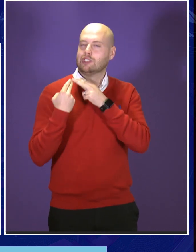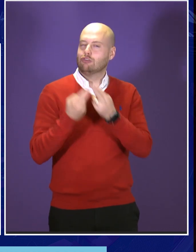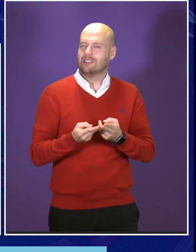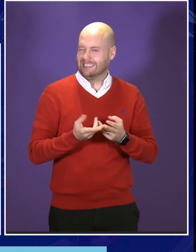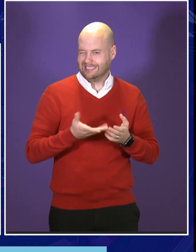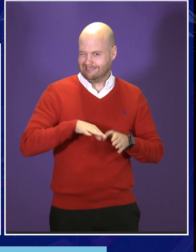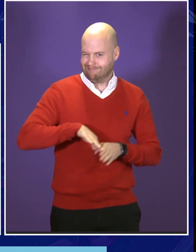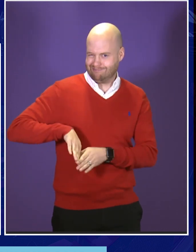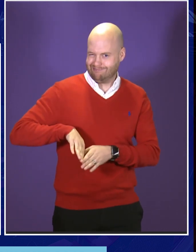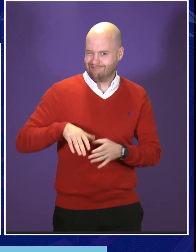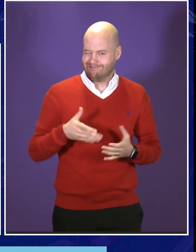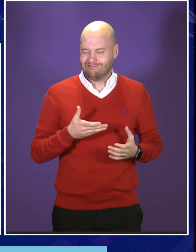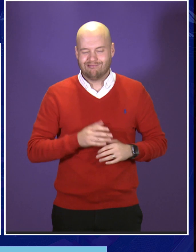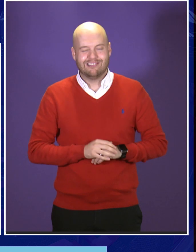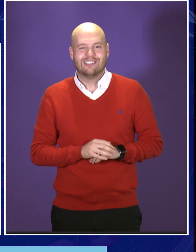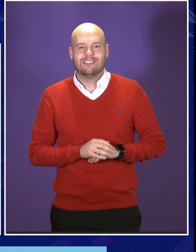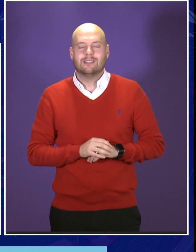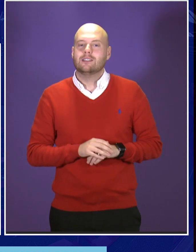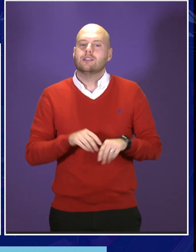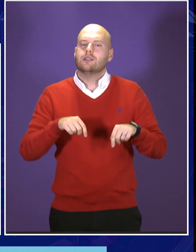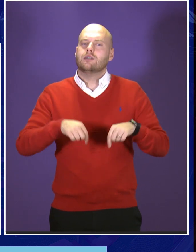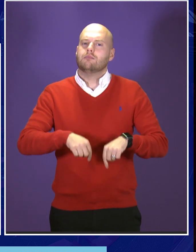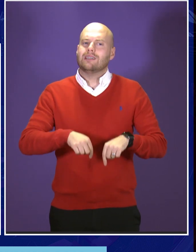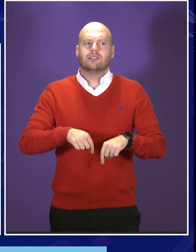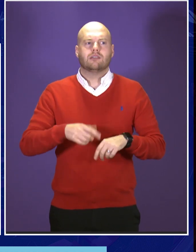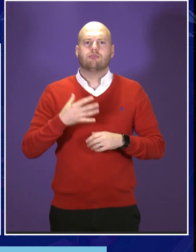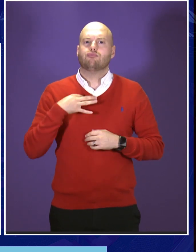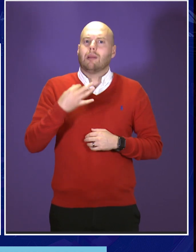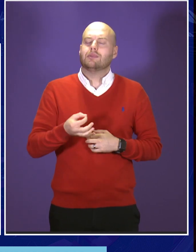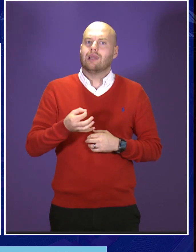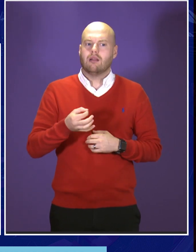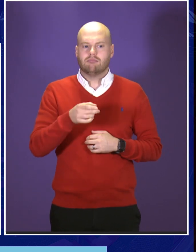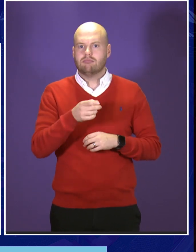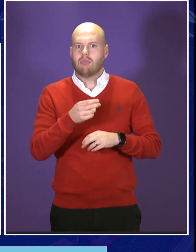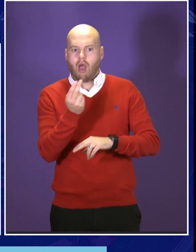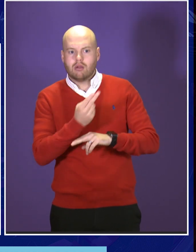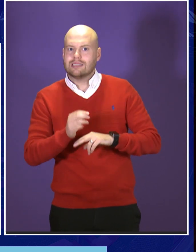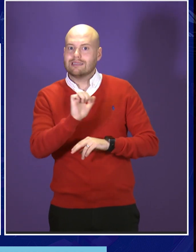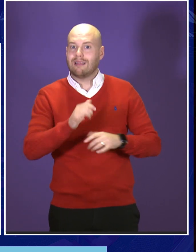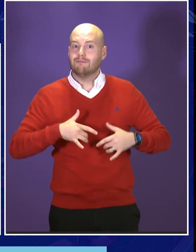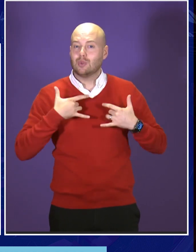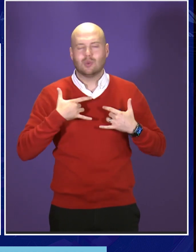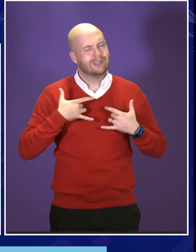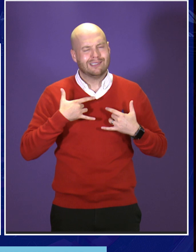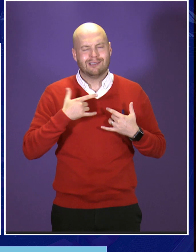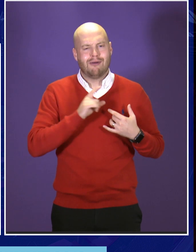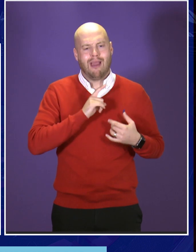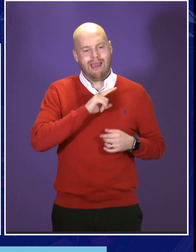should probably mention that this does not necessarily represent the views of the artists who had to do a sound check and a rehearsal at 7:30 this